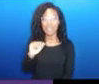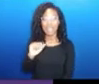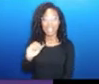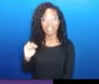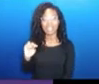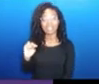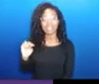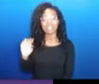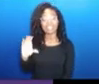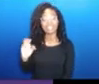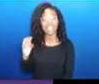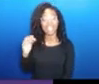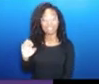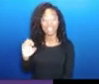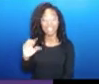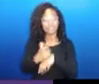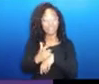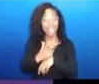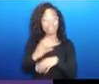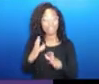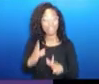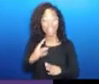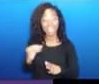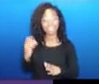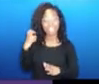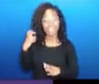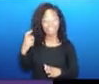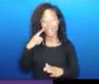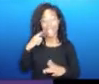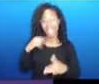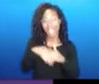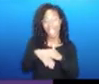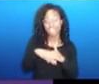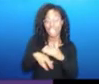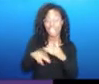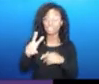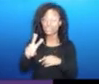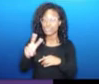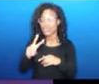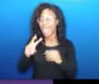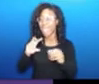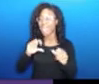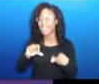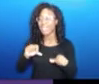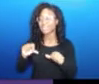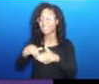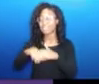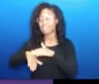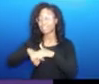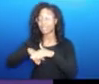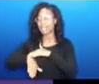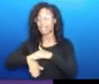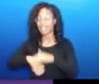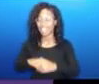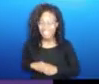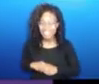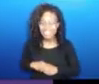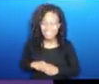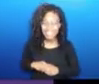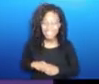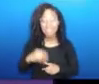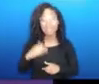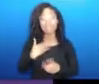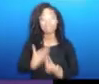Access to Accessibility. My name is Mary Daniel. I'm the Business Development and